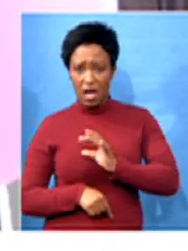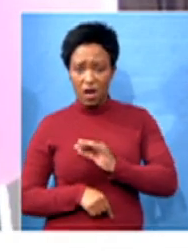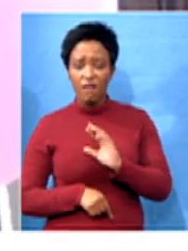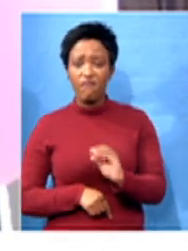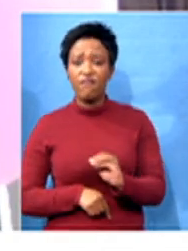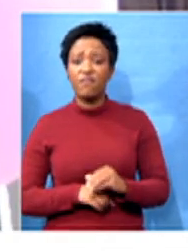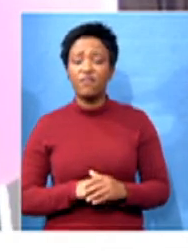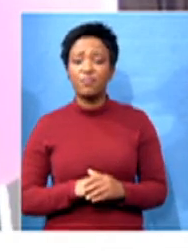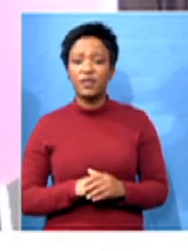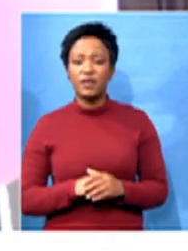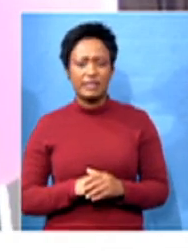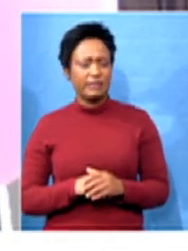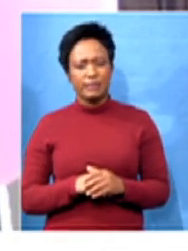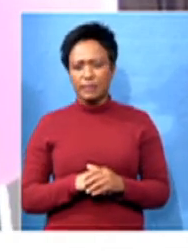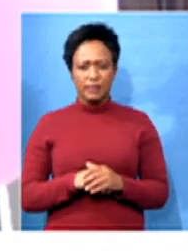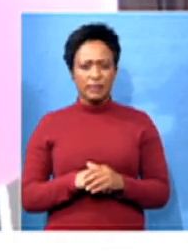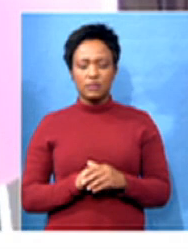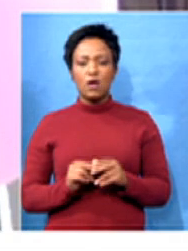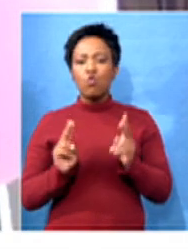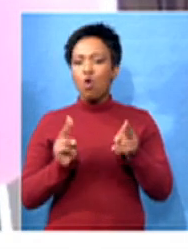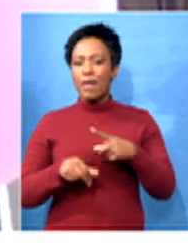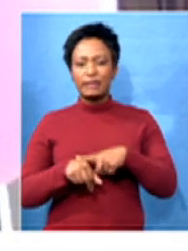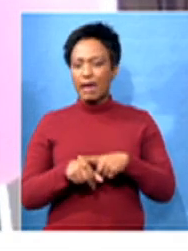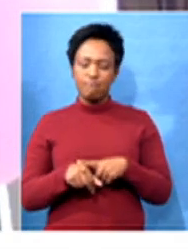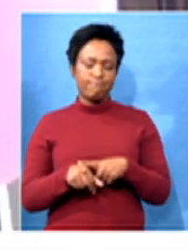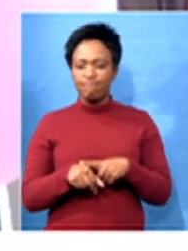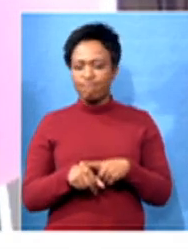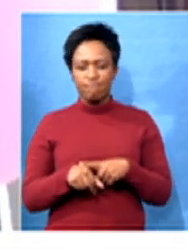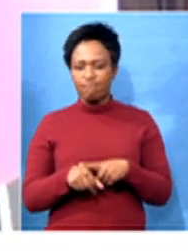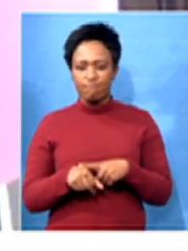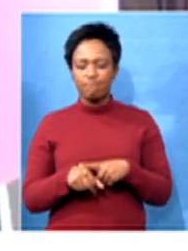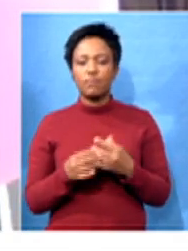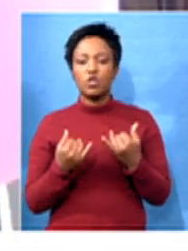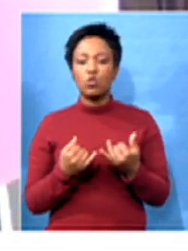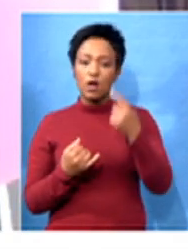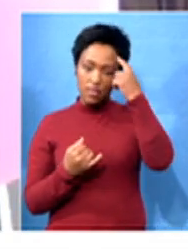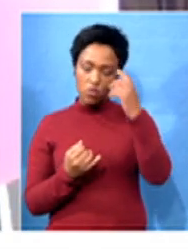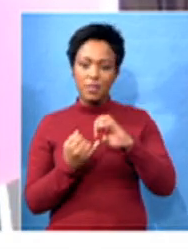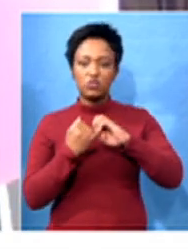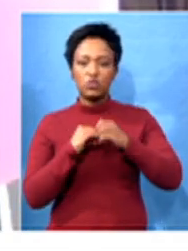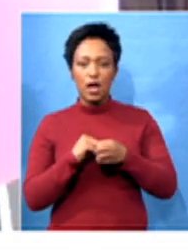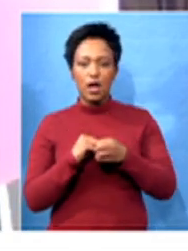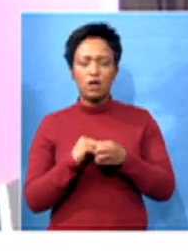a very unfamiliar time. And I think we all need to try